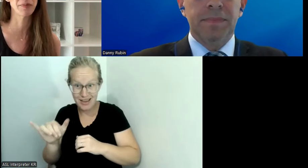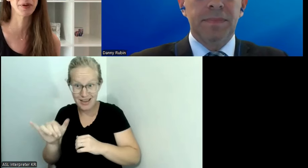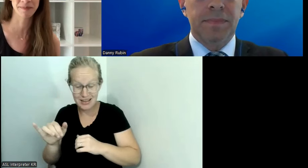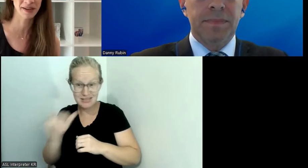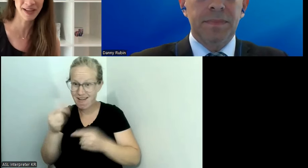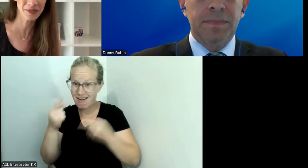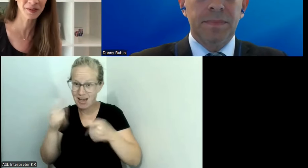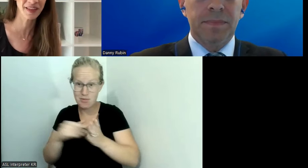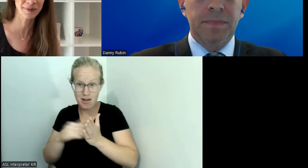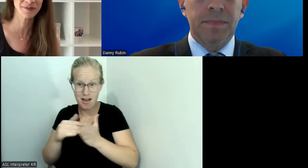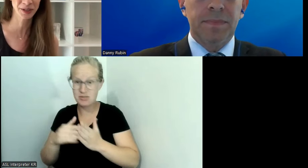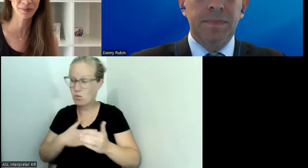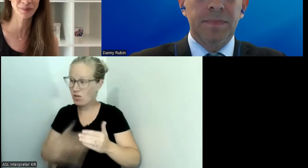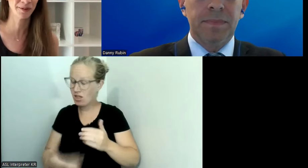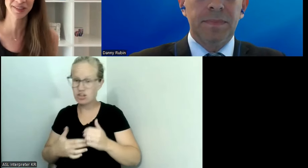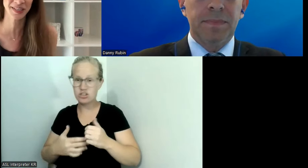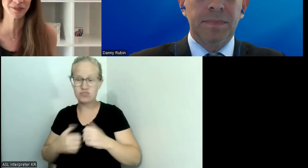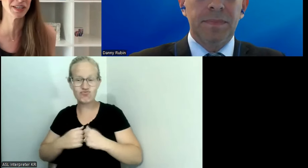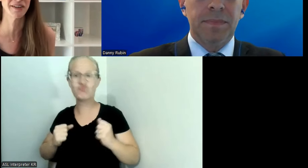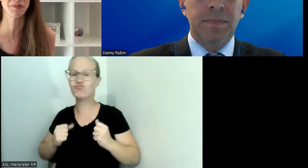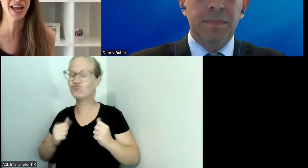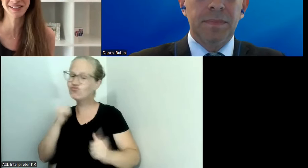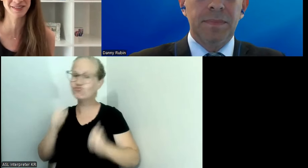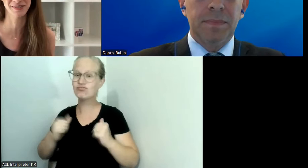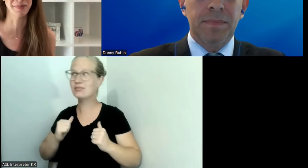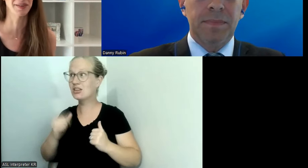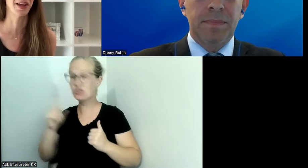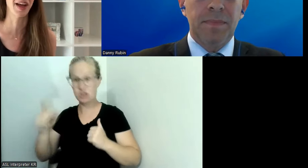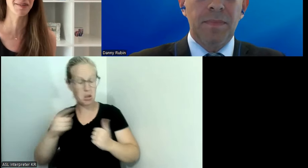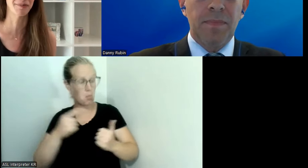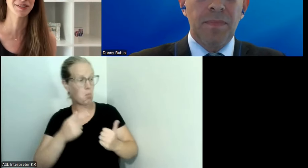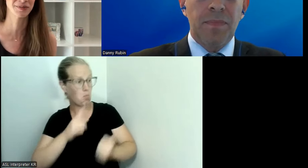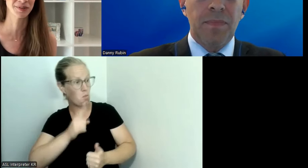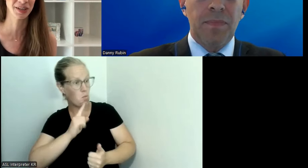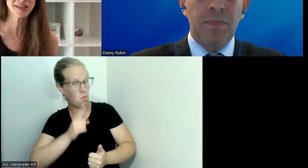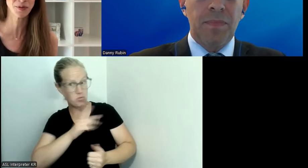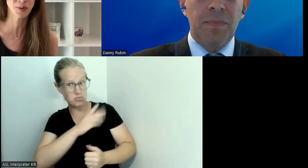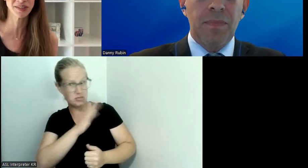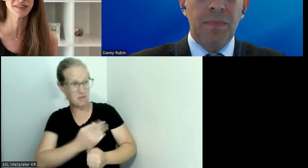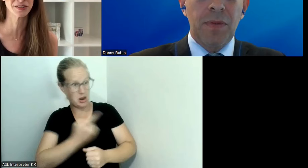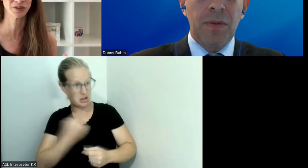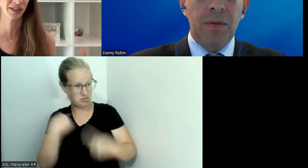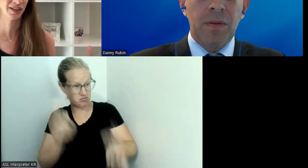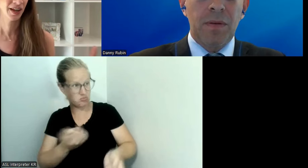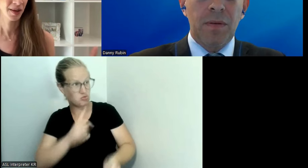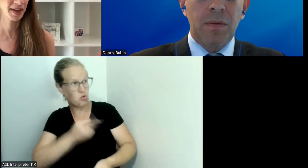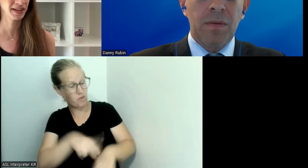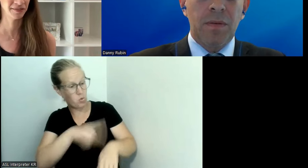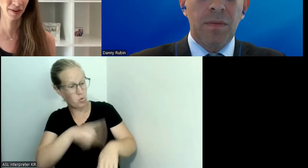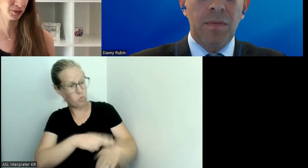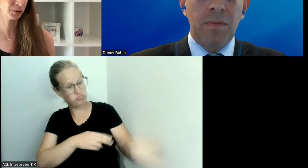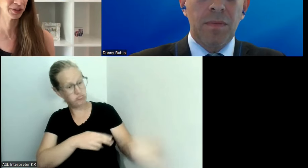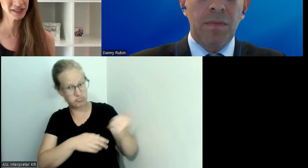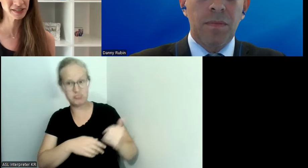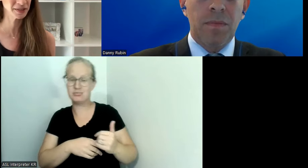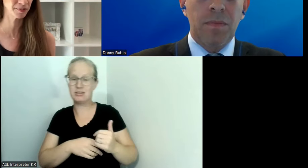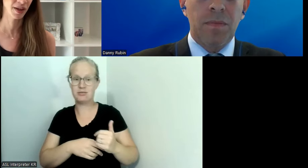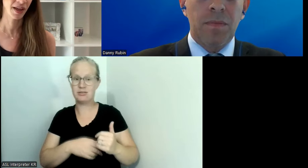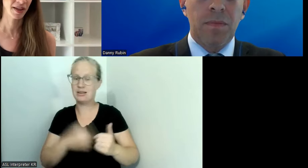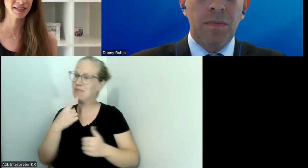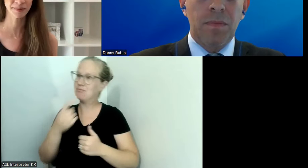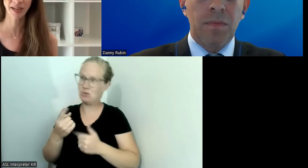to kind of put themselves out there like that was very well received. She had never been asked something like that and was like, yes, of course. And so she made it, I told her